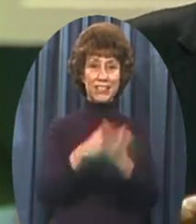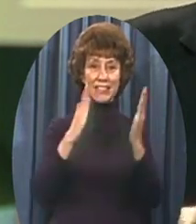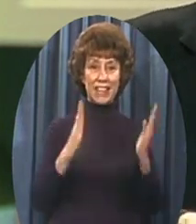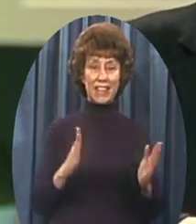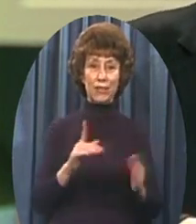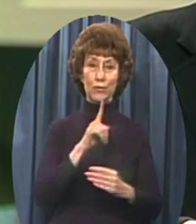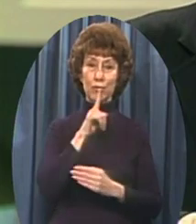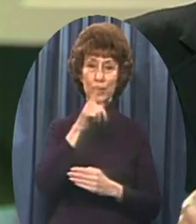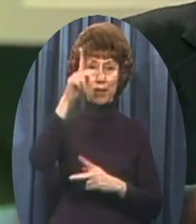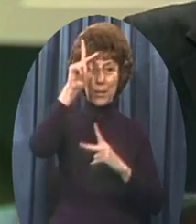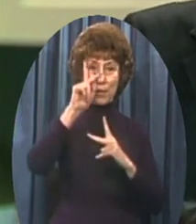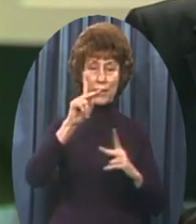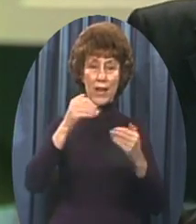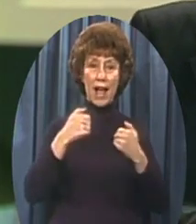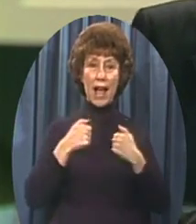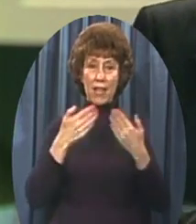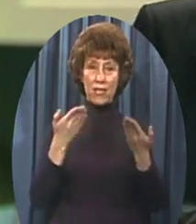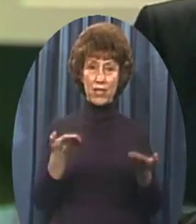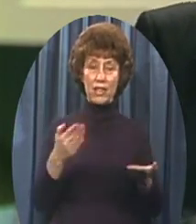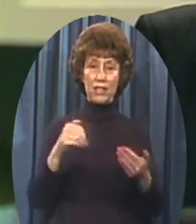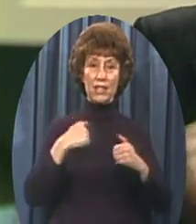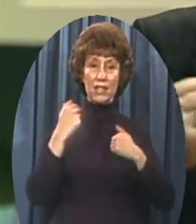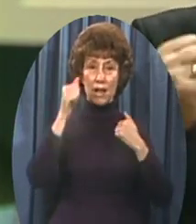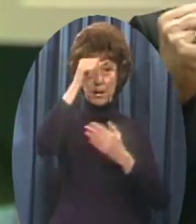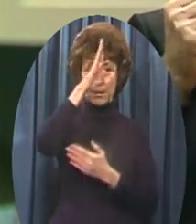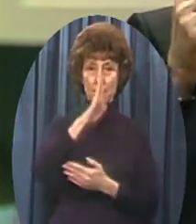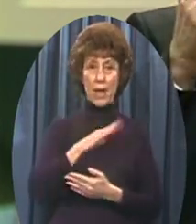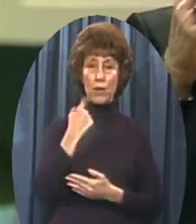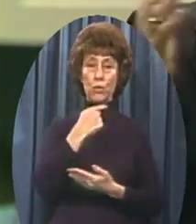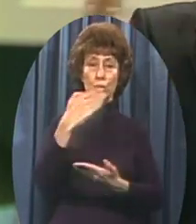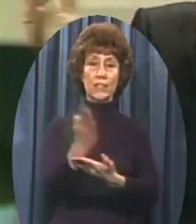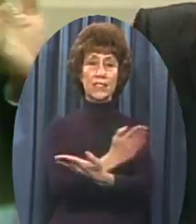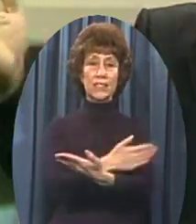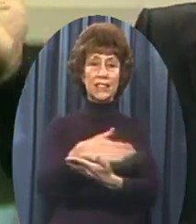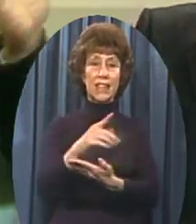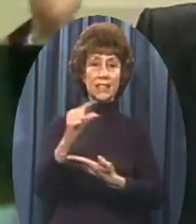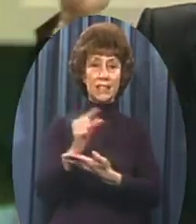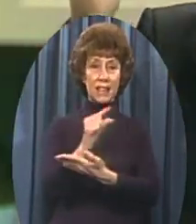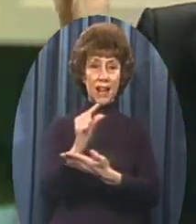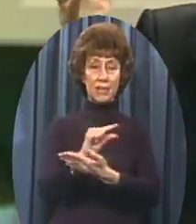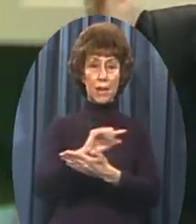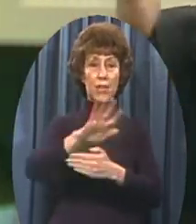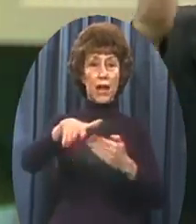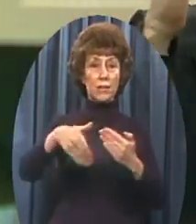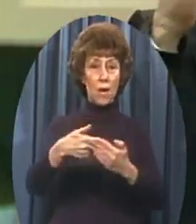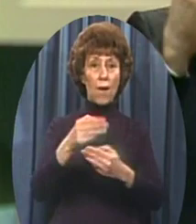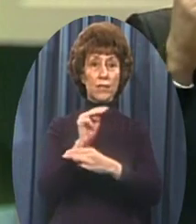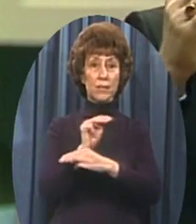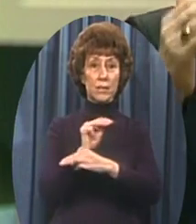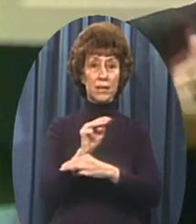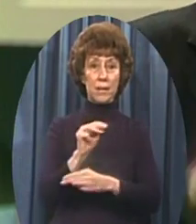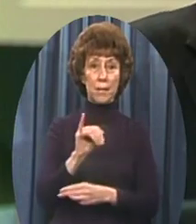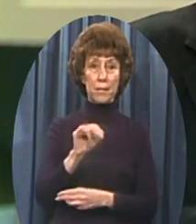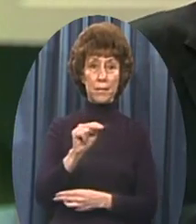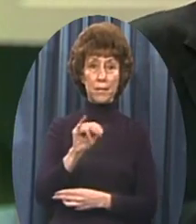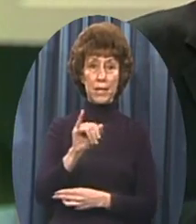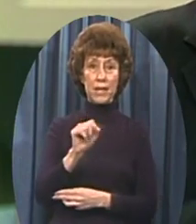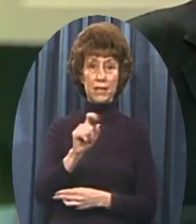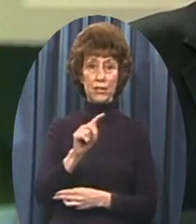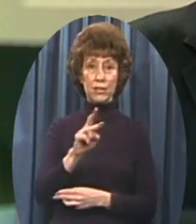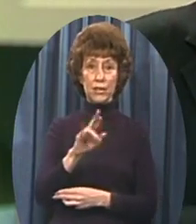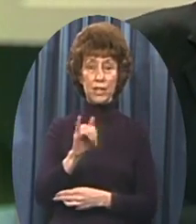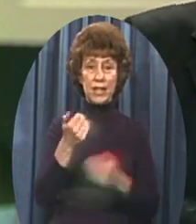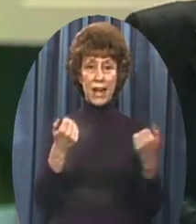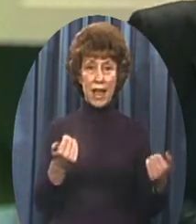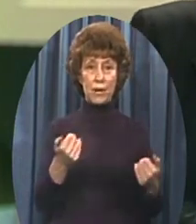real privilege to have this young man who sings the gospel. That's his whole ministry now in churches, music evangelism.